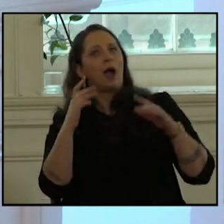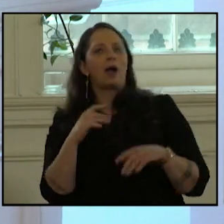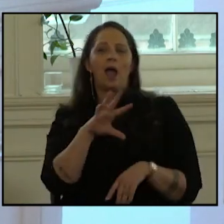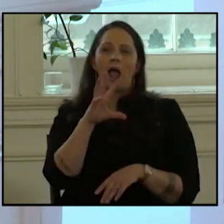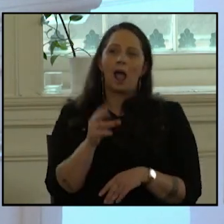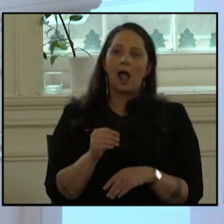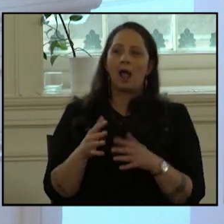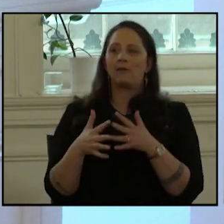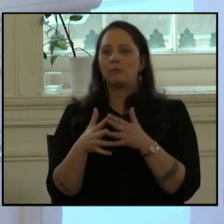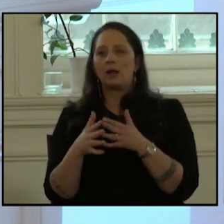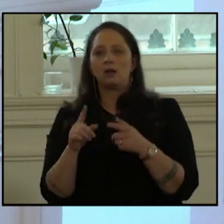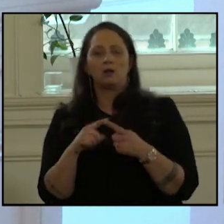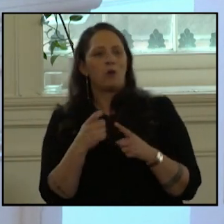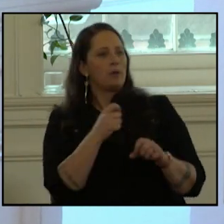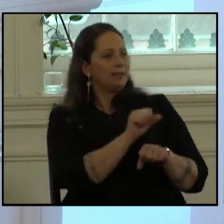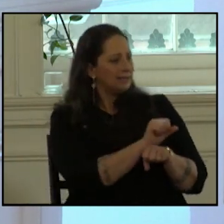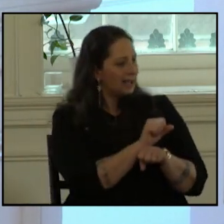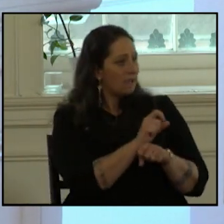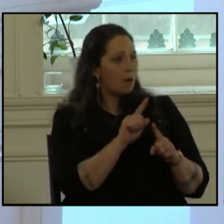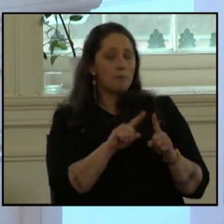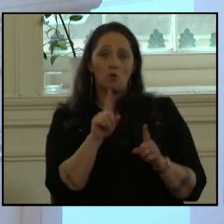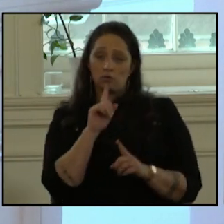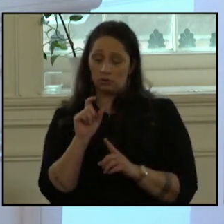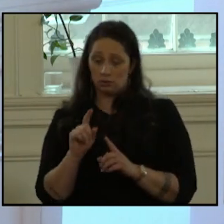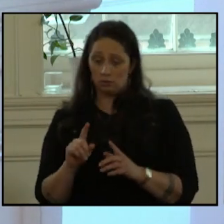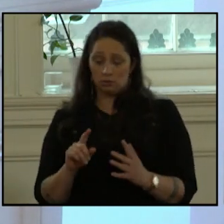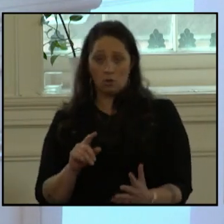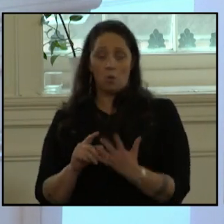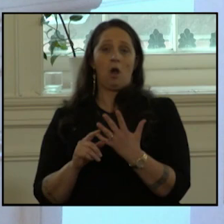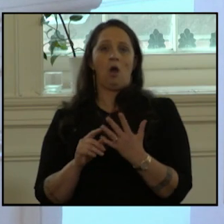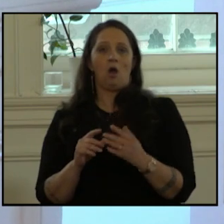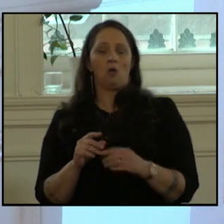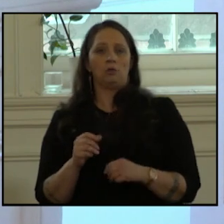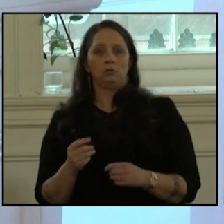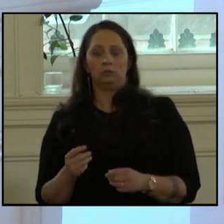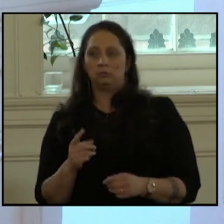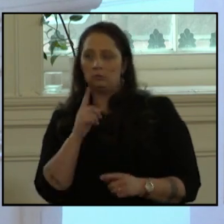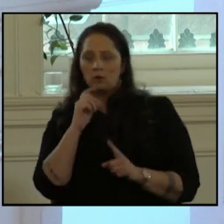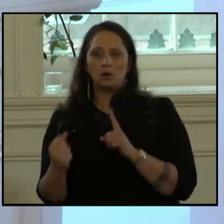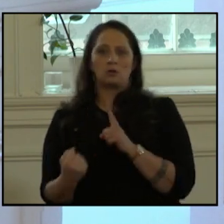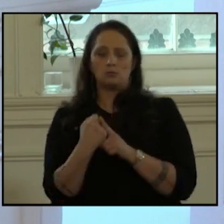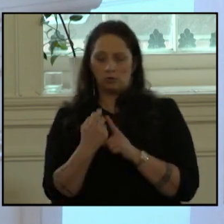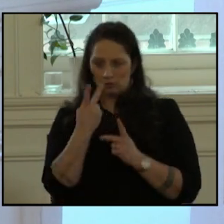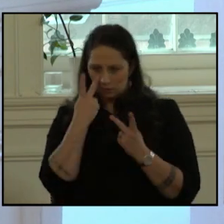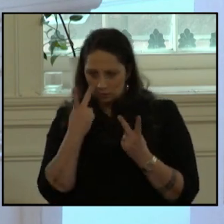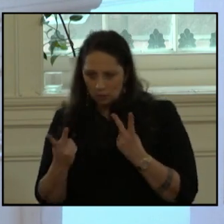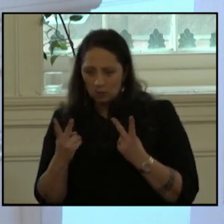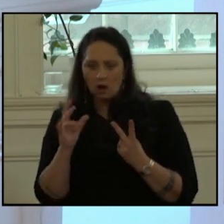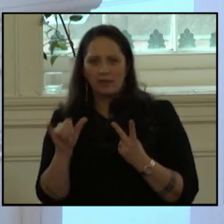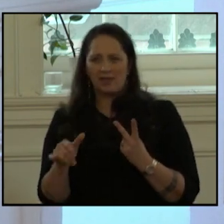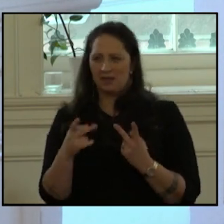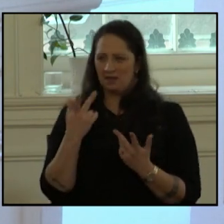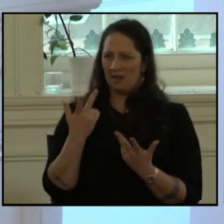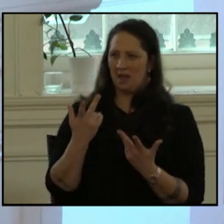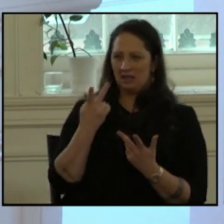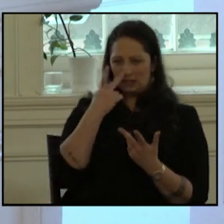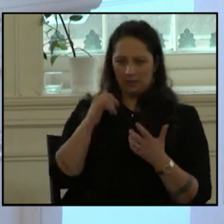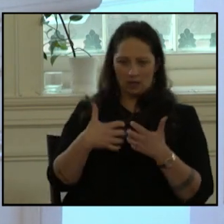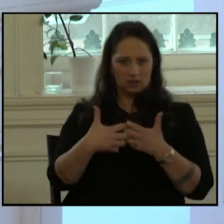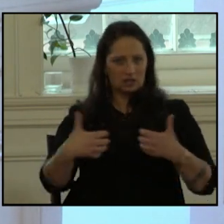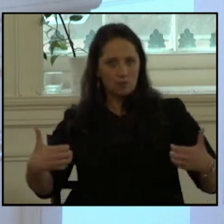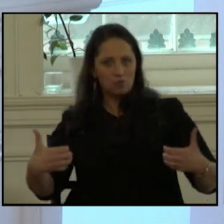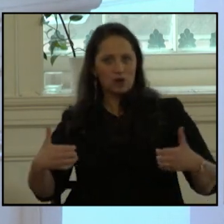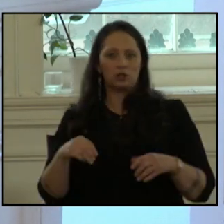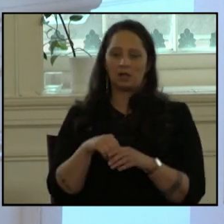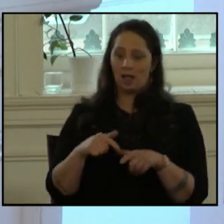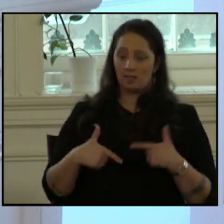gonna be some alignment to enslavement. But when it hits you in the face and you see the degradation and segregation in